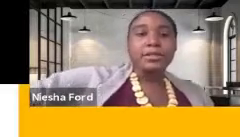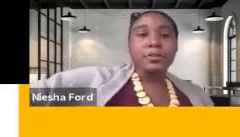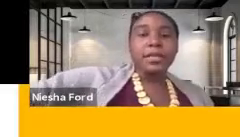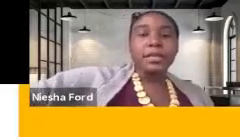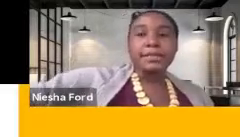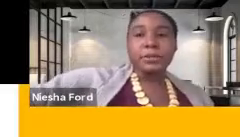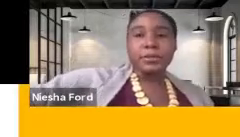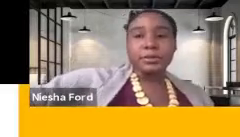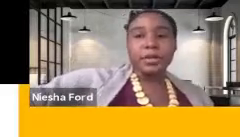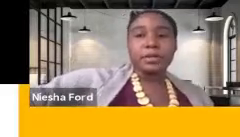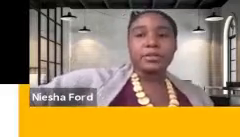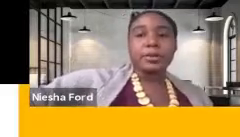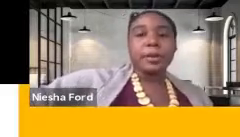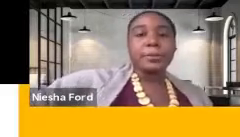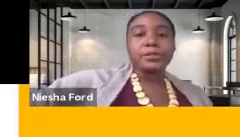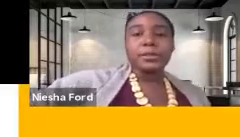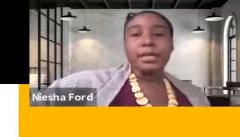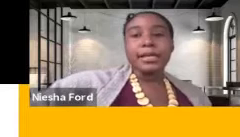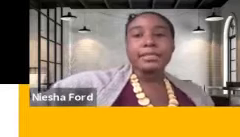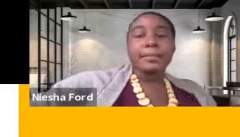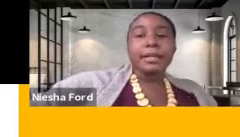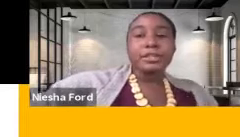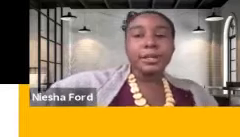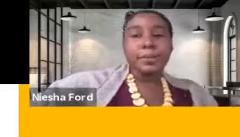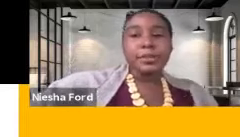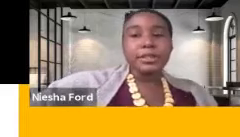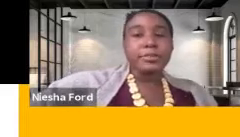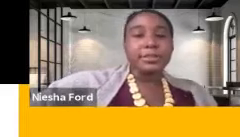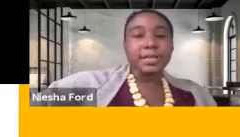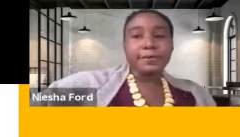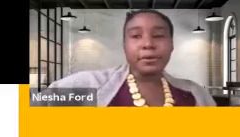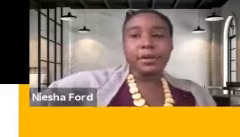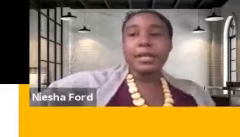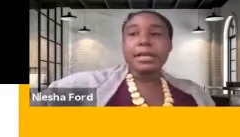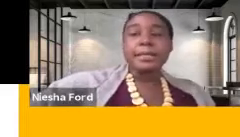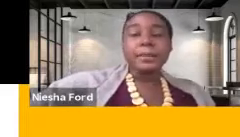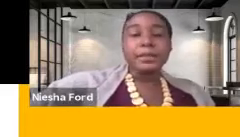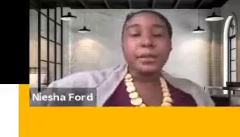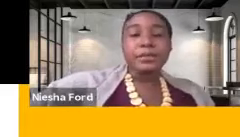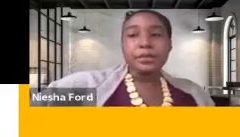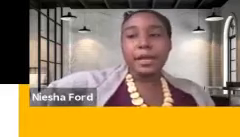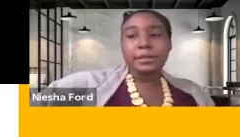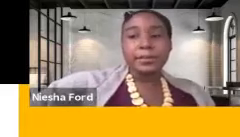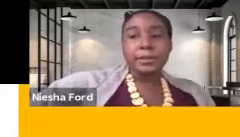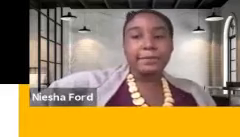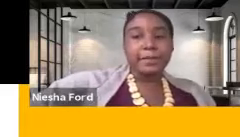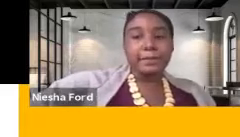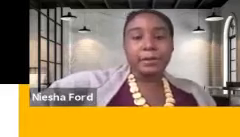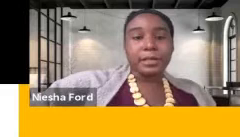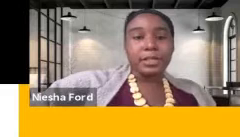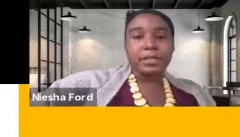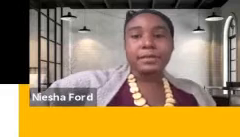Okay, so what is a persona? So a persona is an imaginary person you design for, typically built around